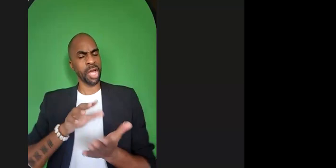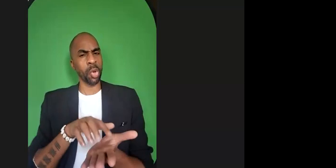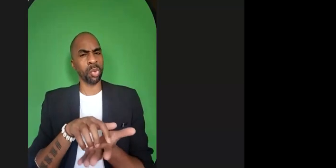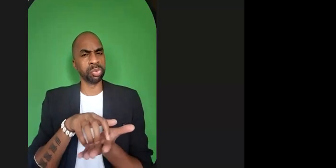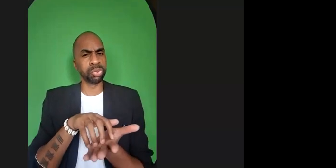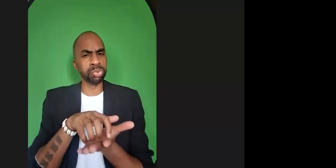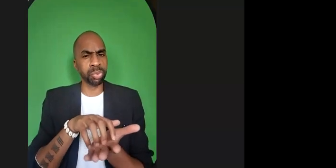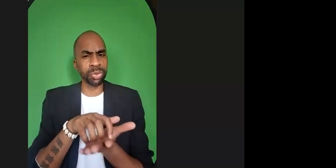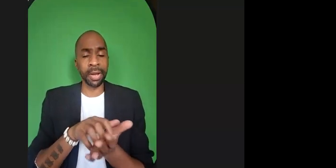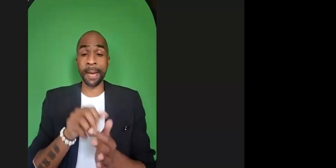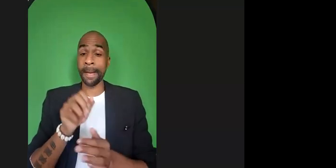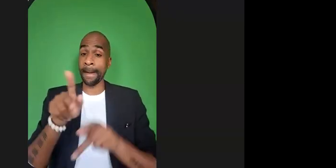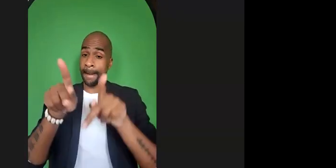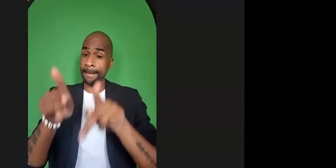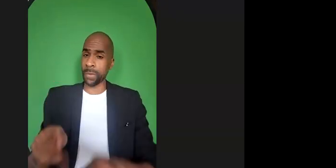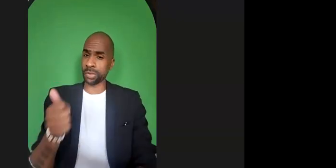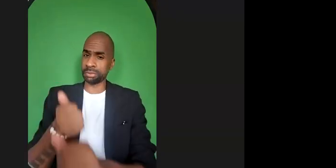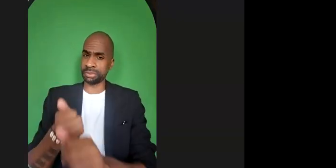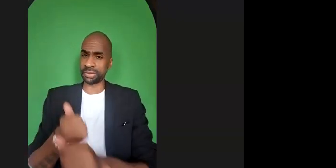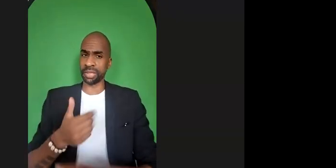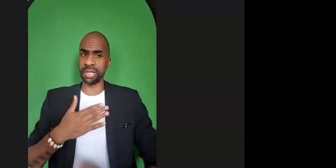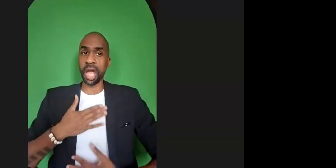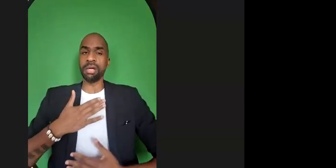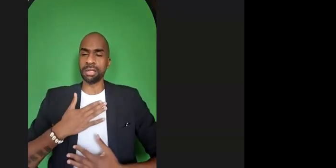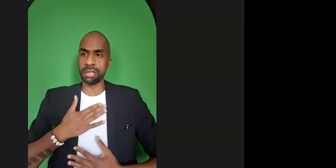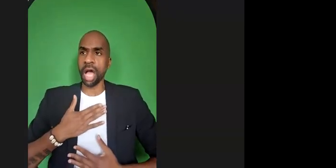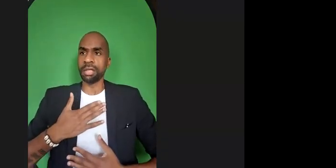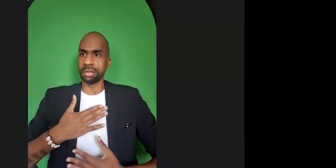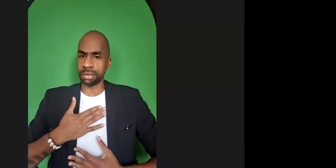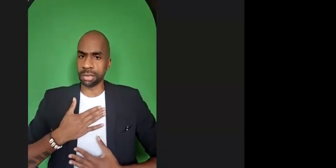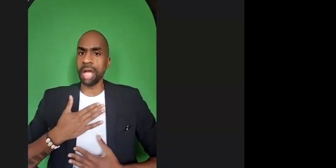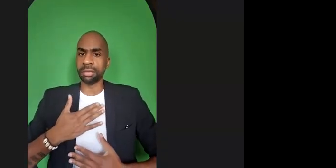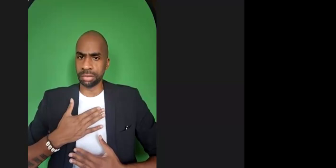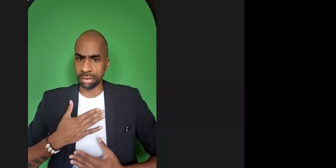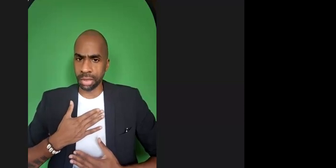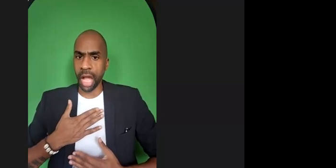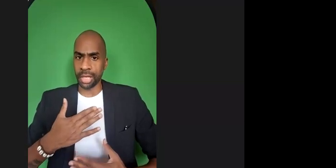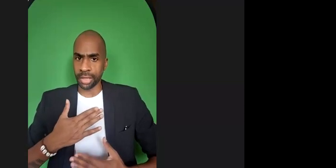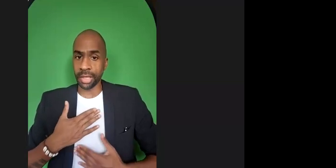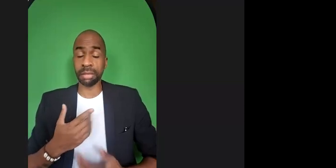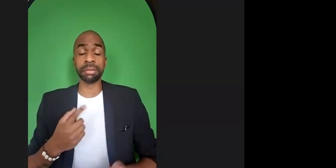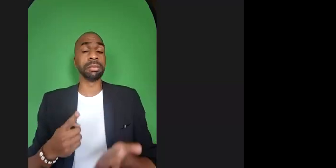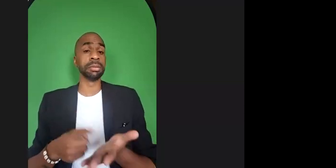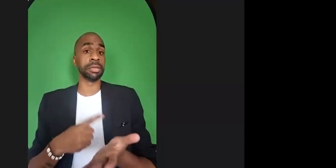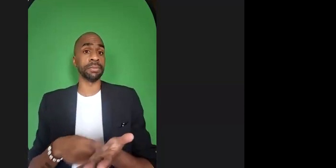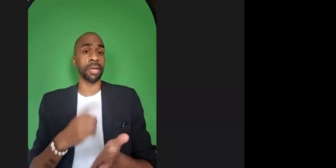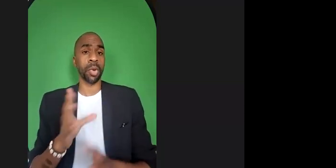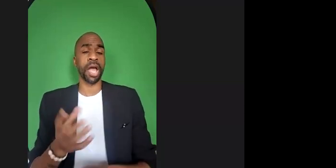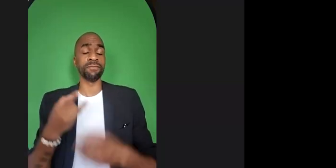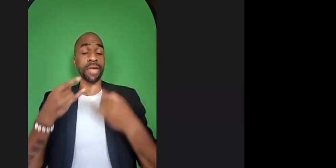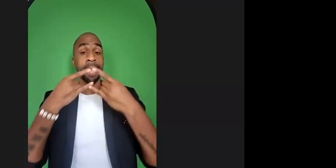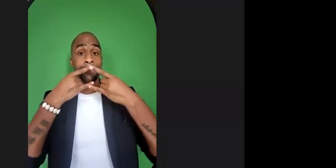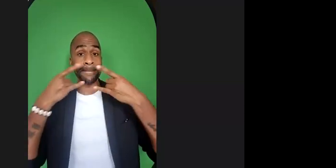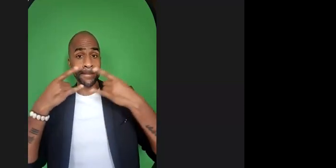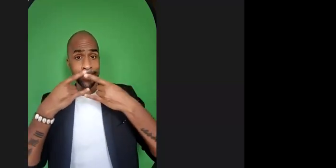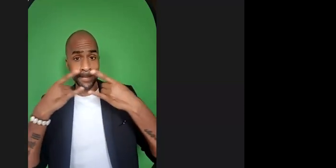short of breath or their respiratory strength is progressing, people often benefit from a mask that they wear on their face that